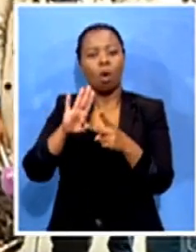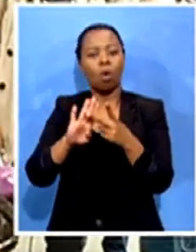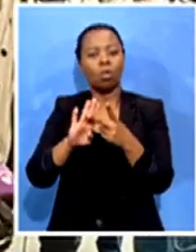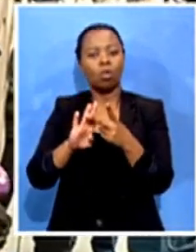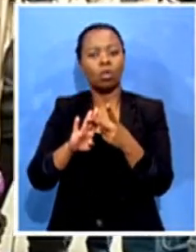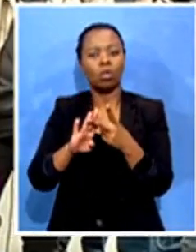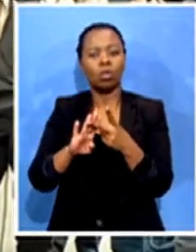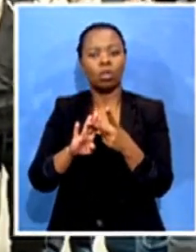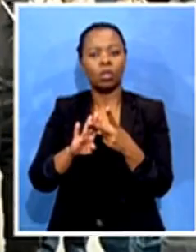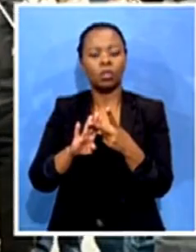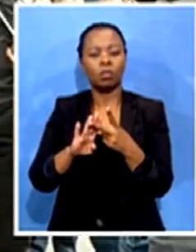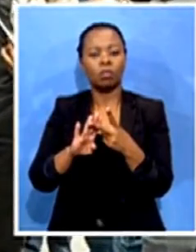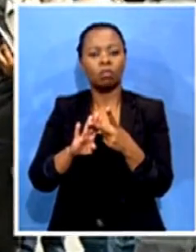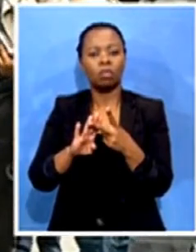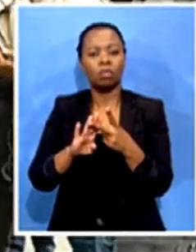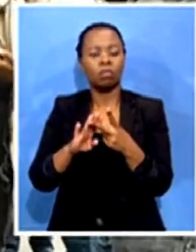is a death rate.